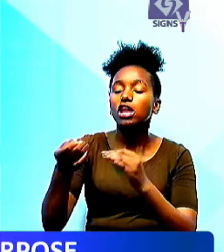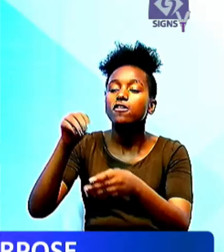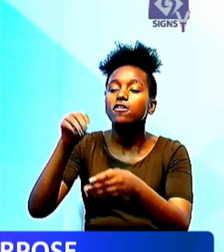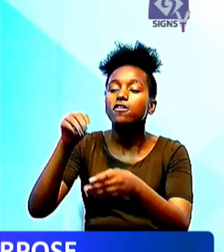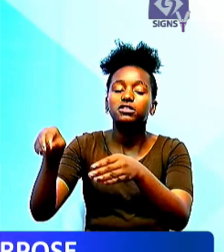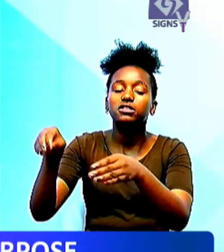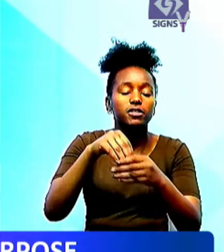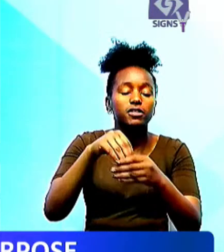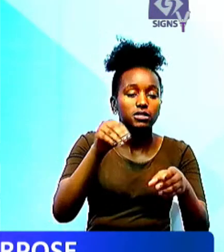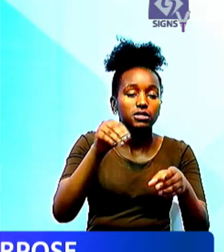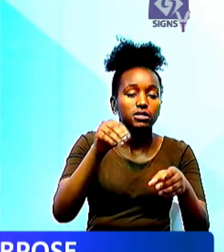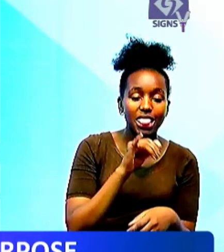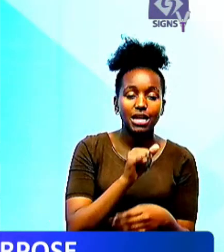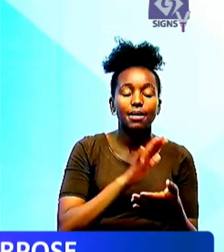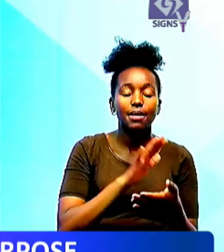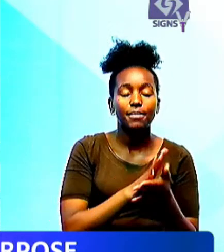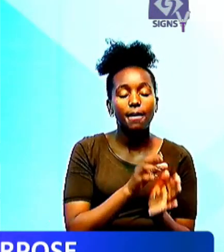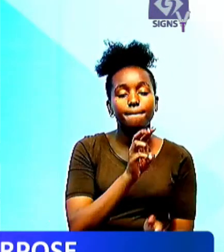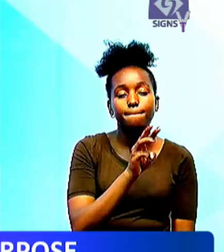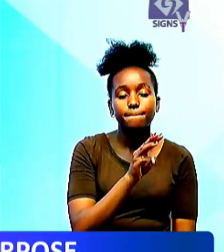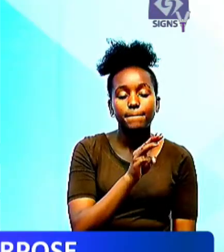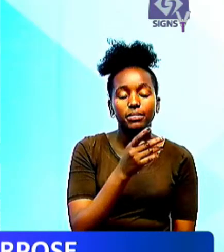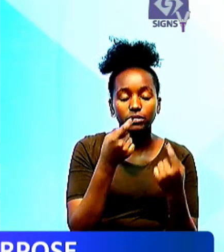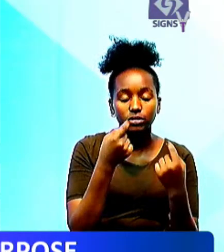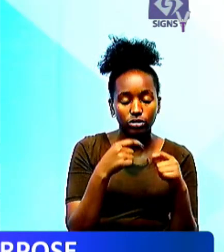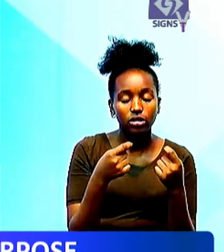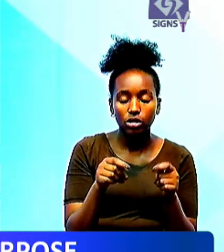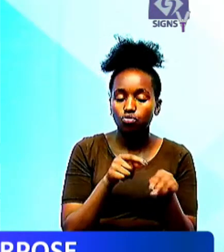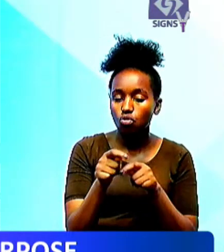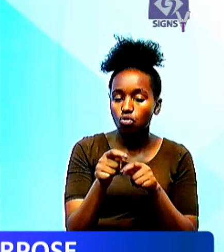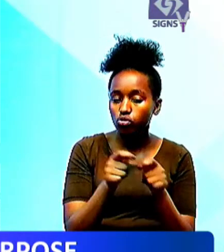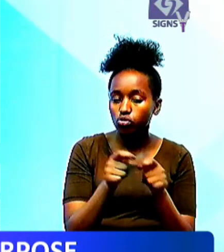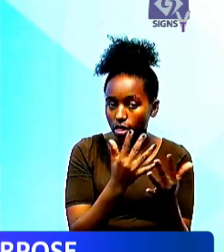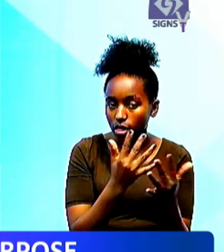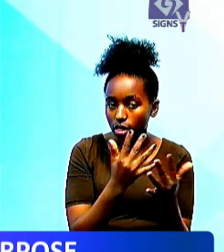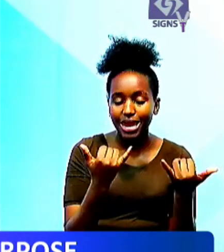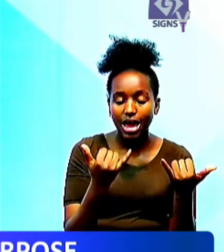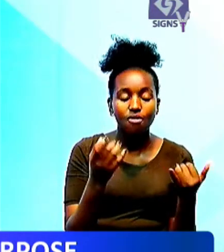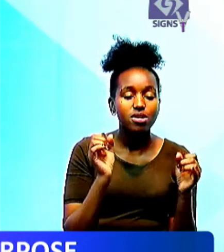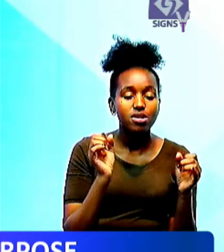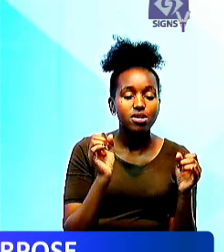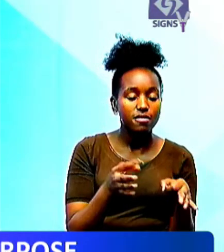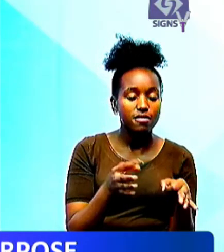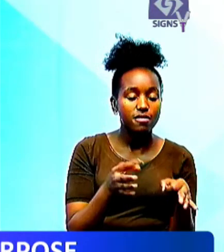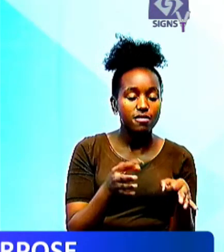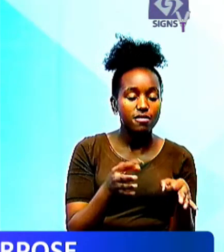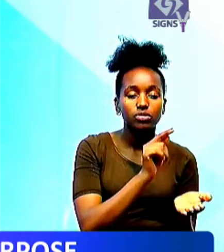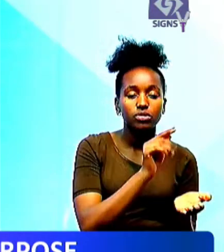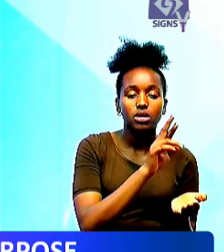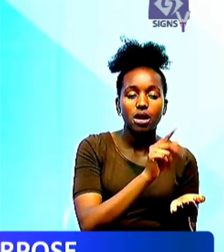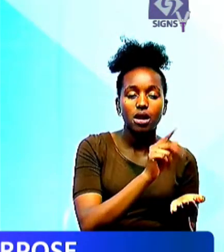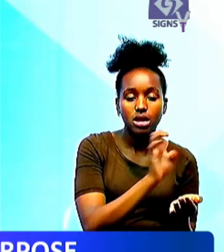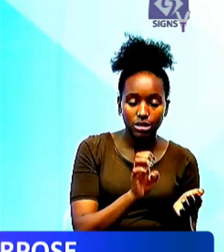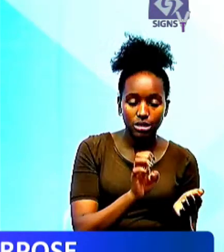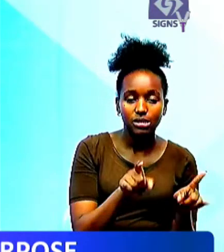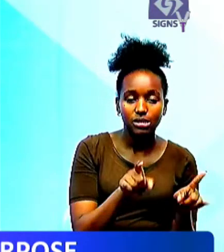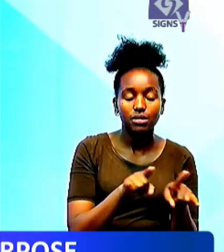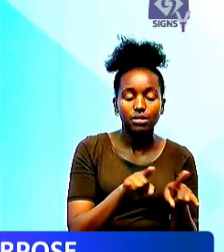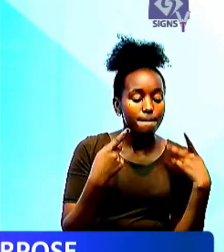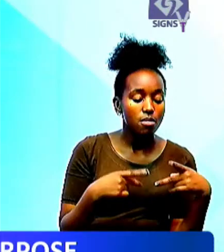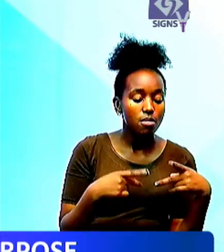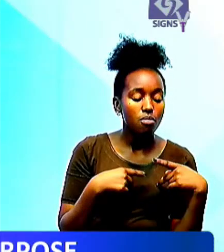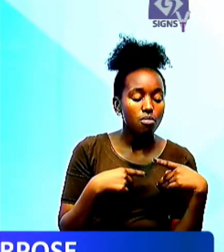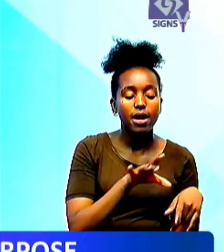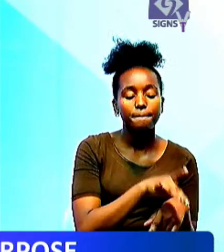we call it monetary easing. You're trying to reduce the interest rate so that banks also, if I go to the bank to borrow and I have an investment I want to